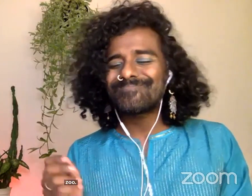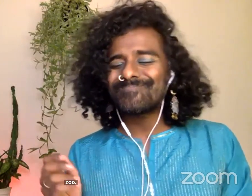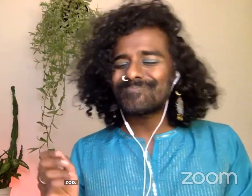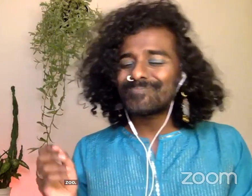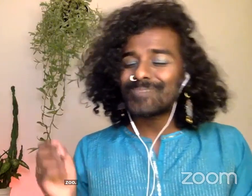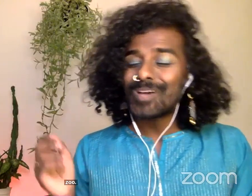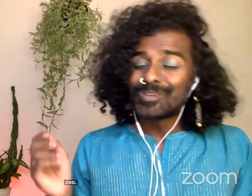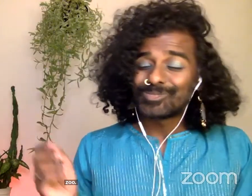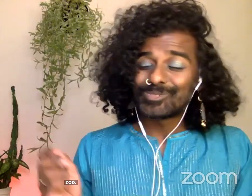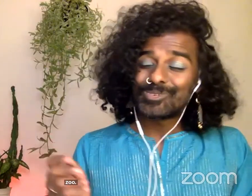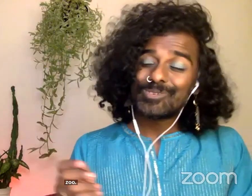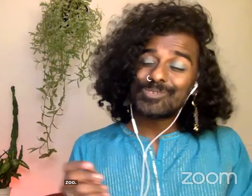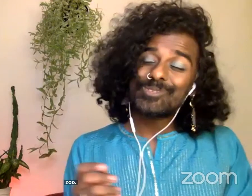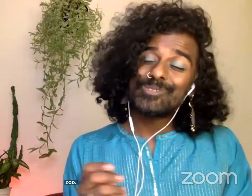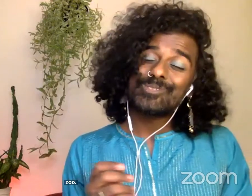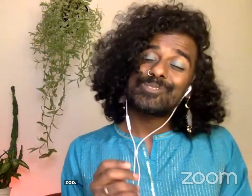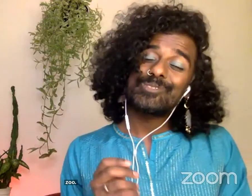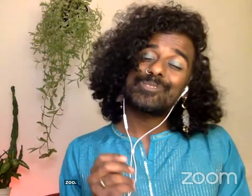fun,